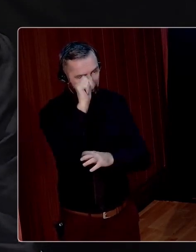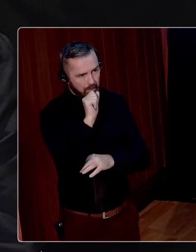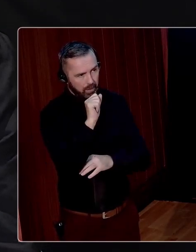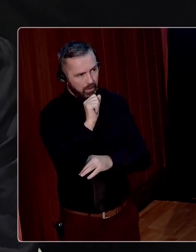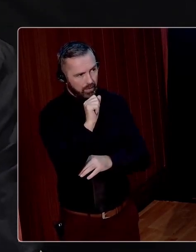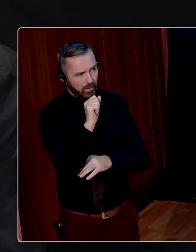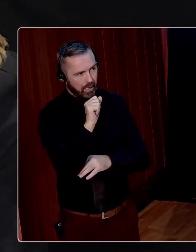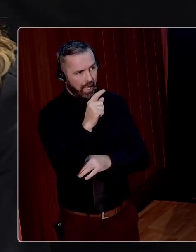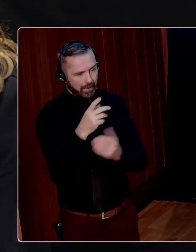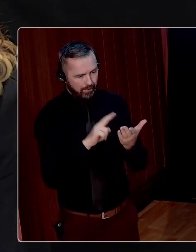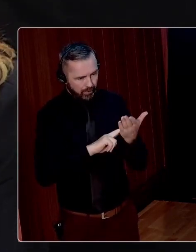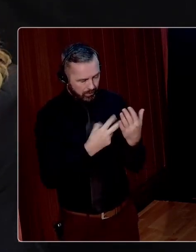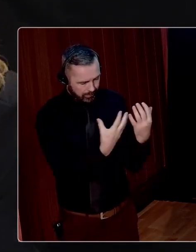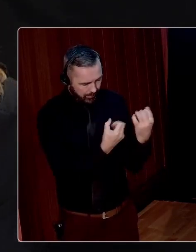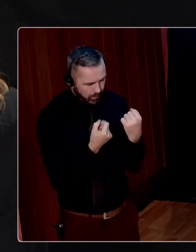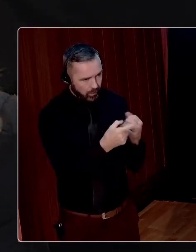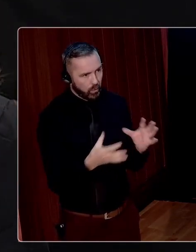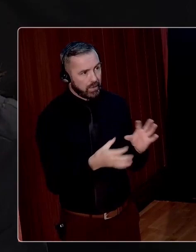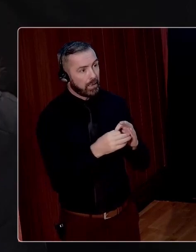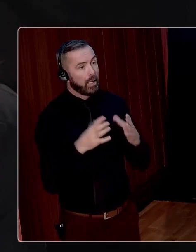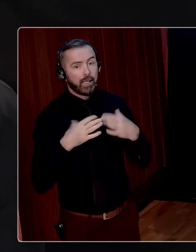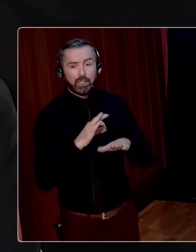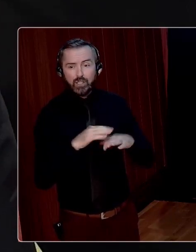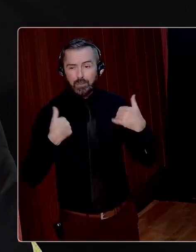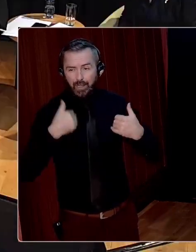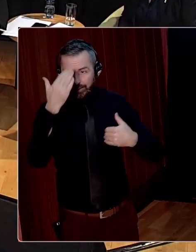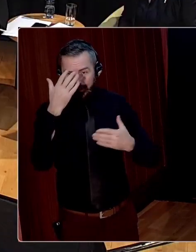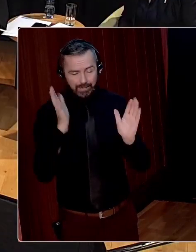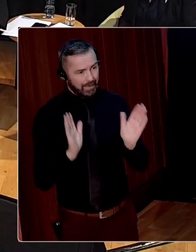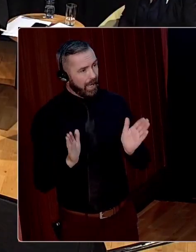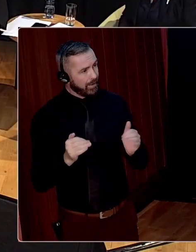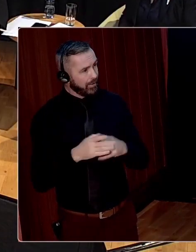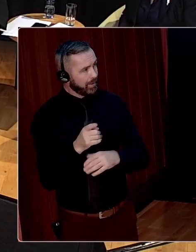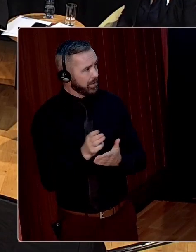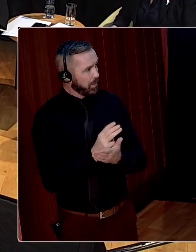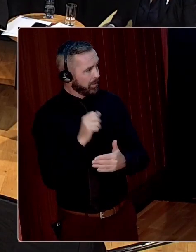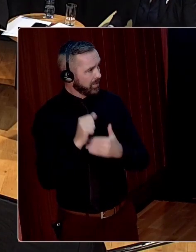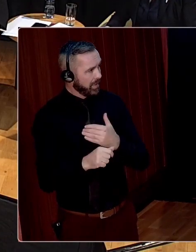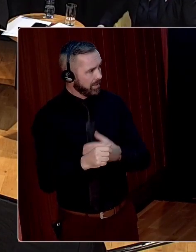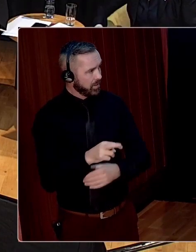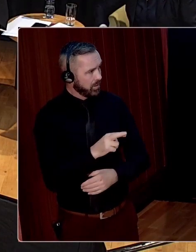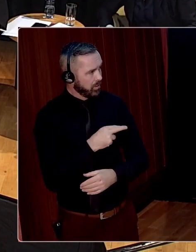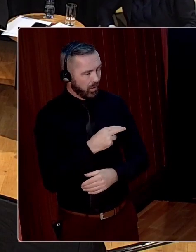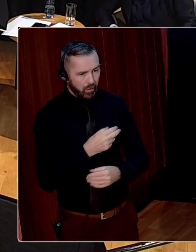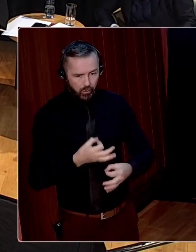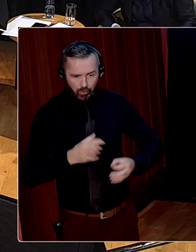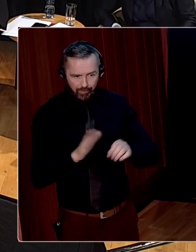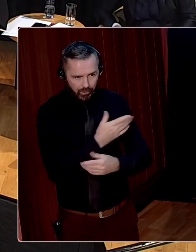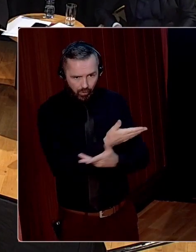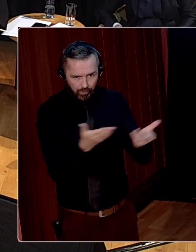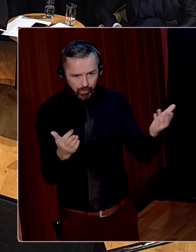them and foster those links. Ladies and gentlemen, I think that's the end of this session. Has a session. I'm very, very grateful to all